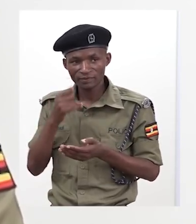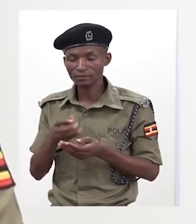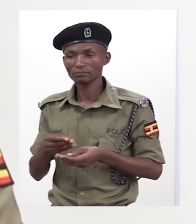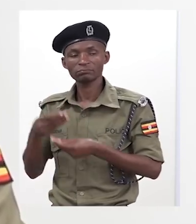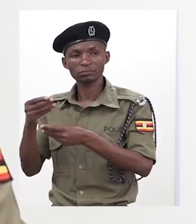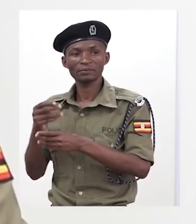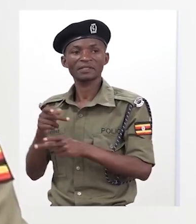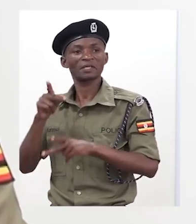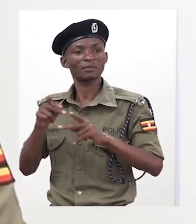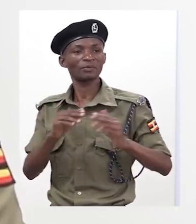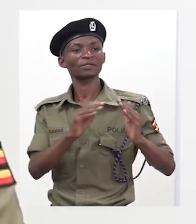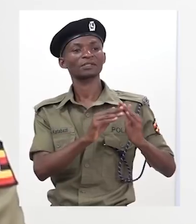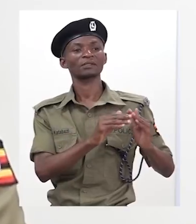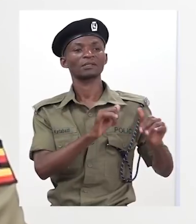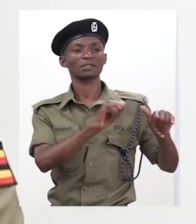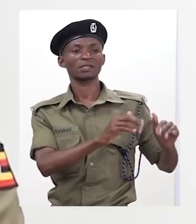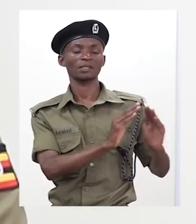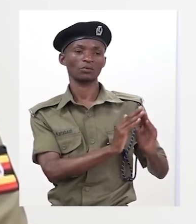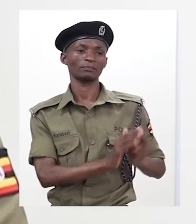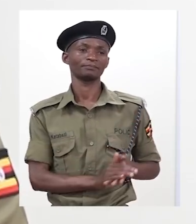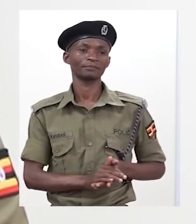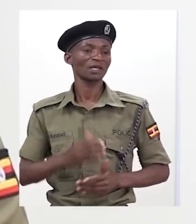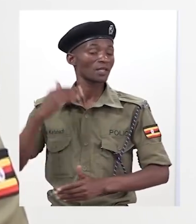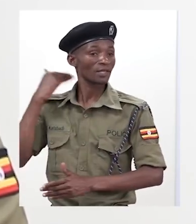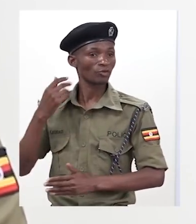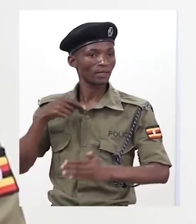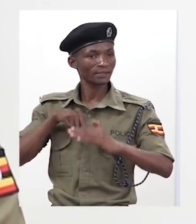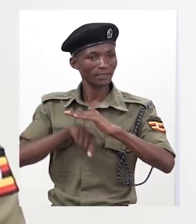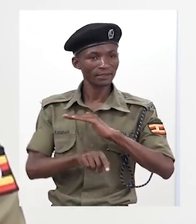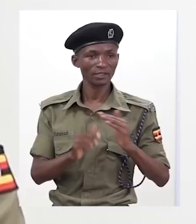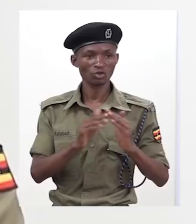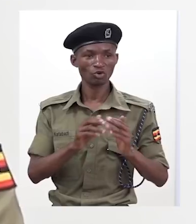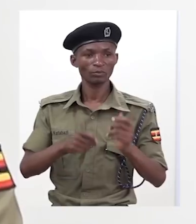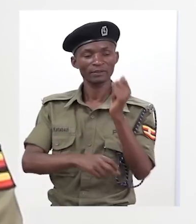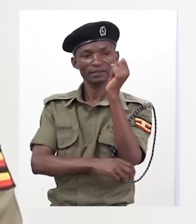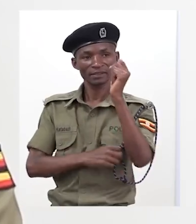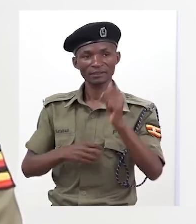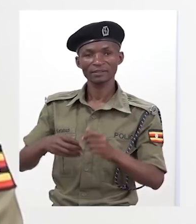occupants. The thugs ransacked the home and robbed cash,